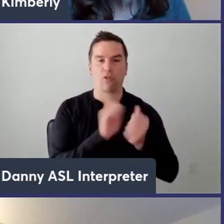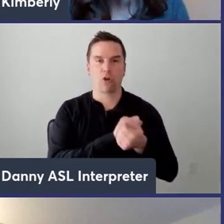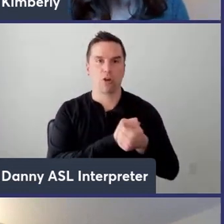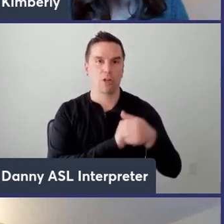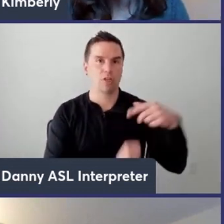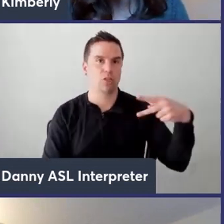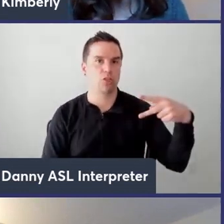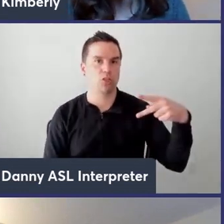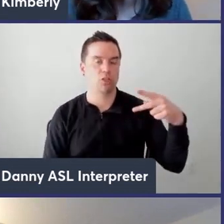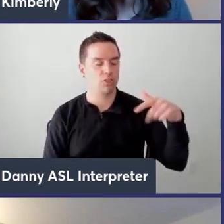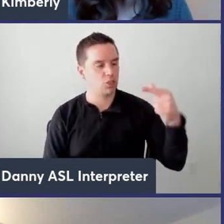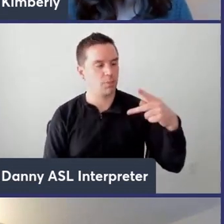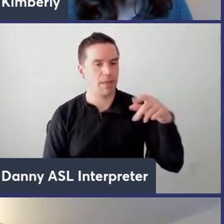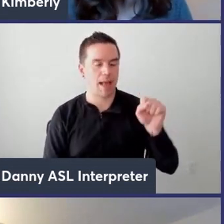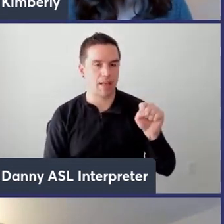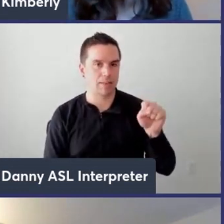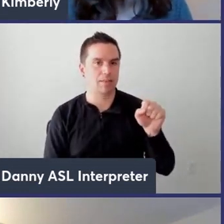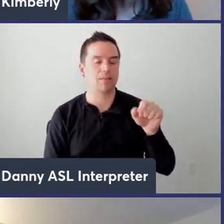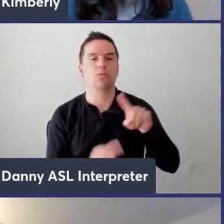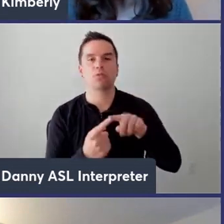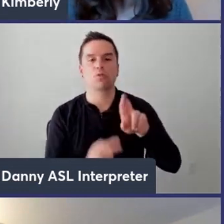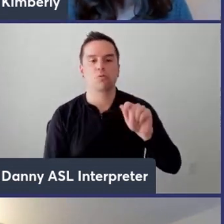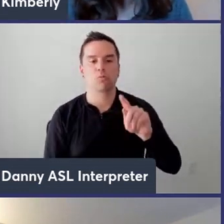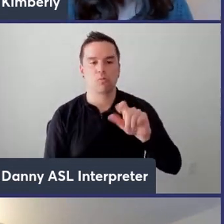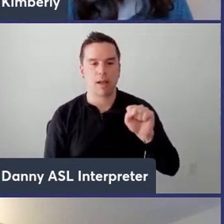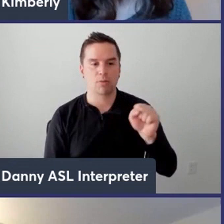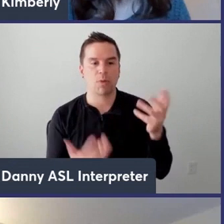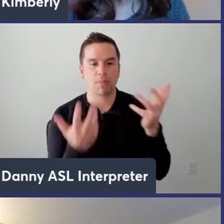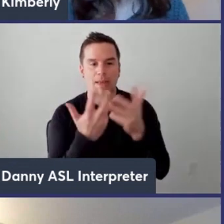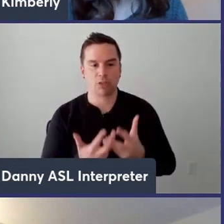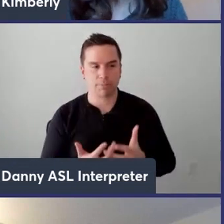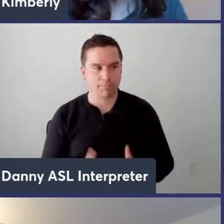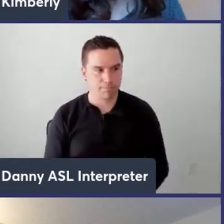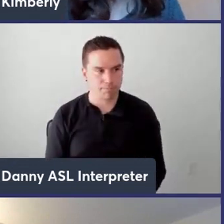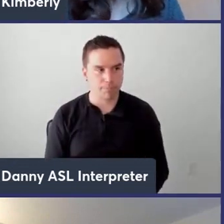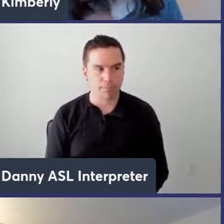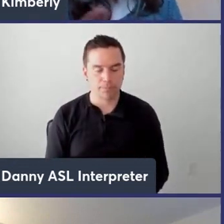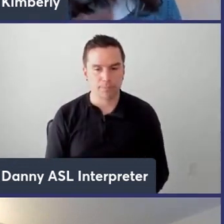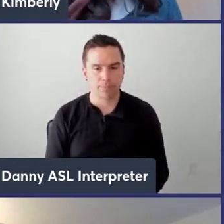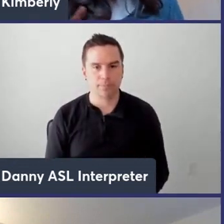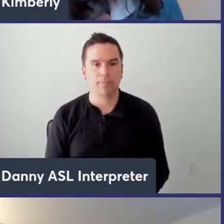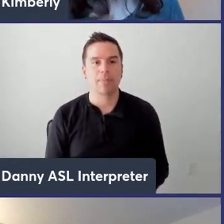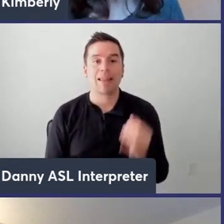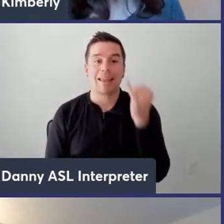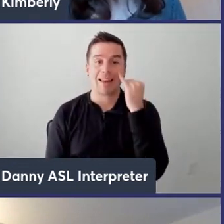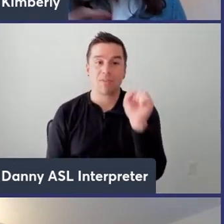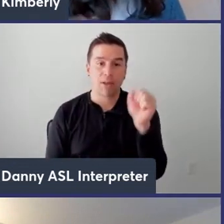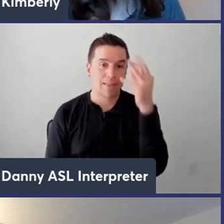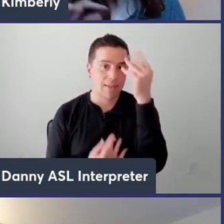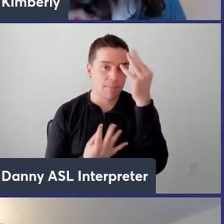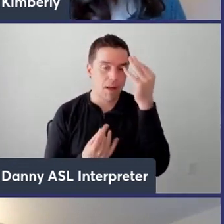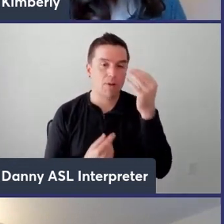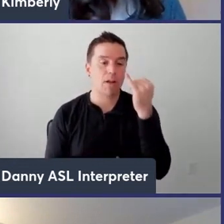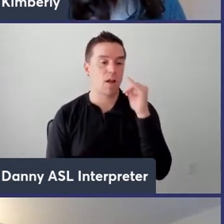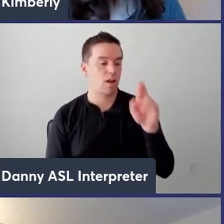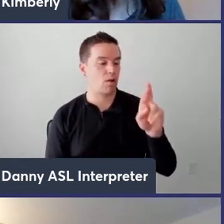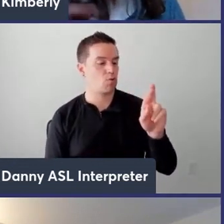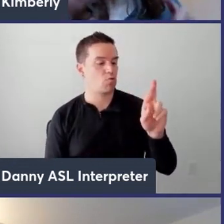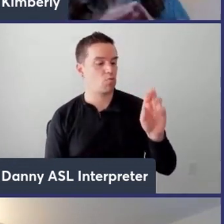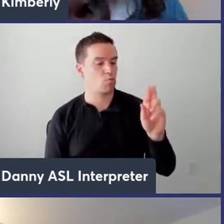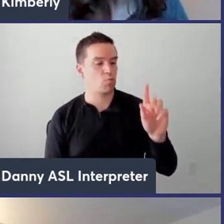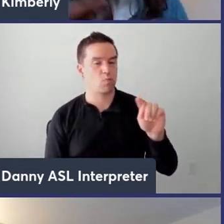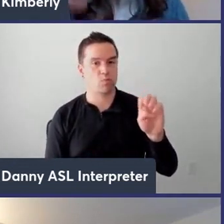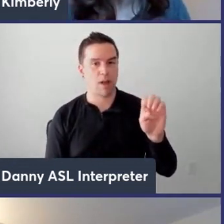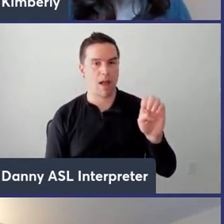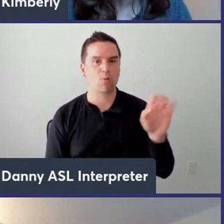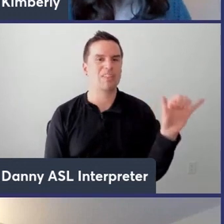using map matching, kind of as we have in this visual here. And then if you can think about it, if a route were a sentence, then